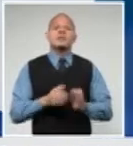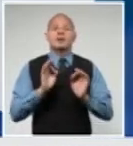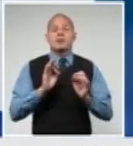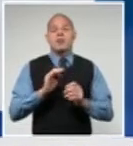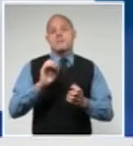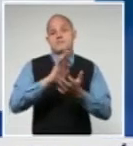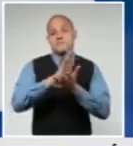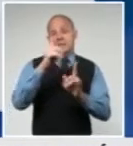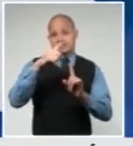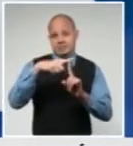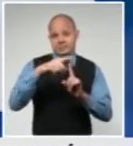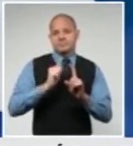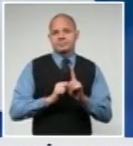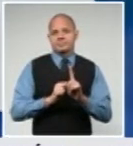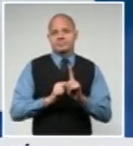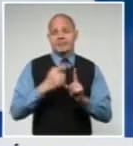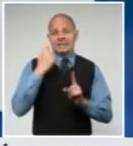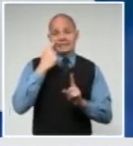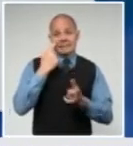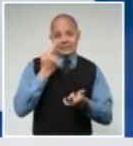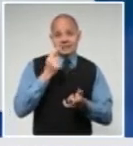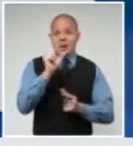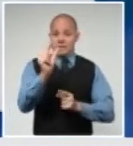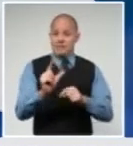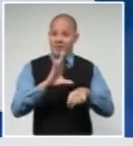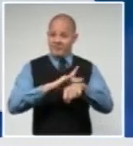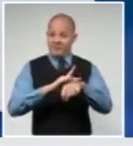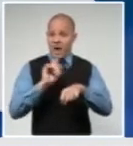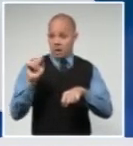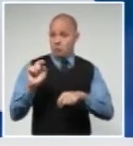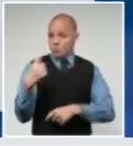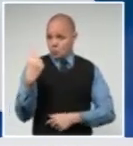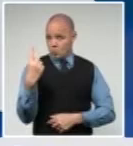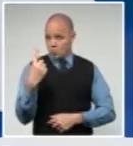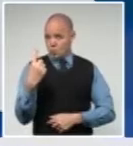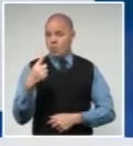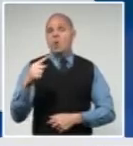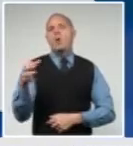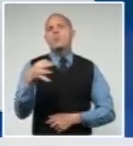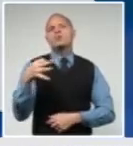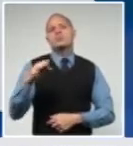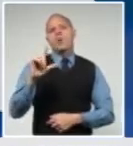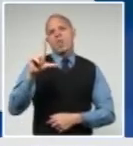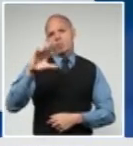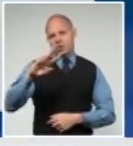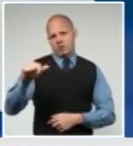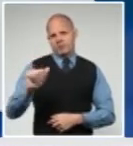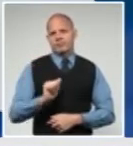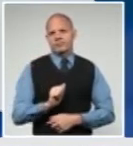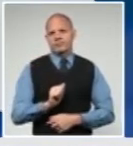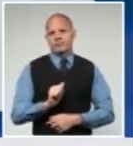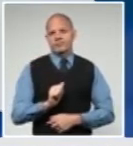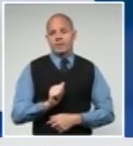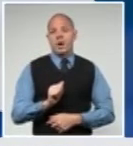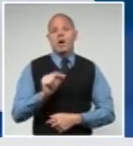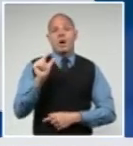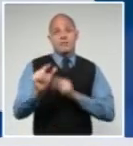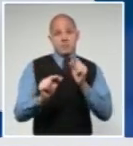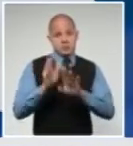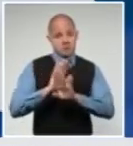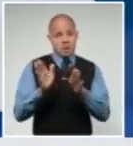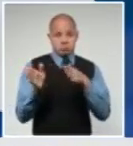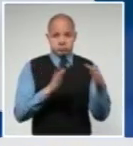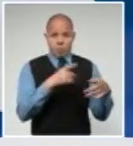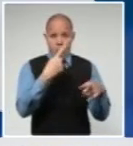Limonar. In Santi Spíritus, the 13 patients belong 12 to the municipality of the same name and